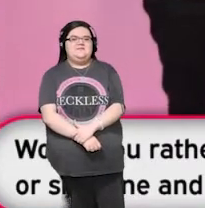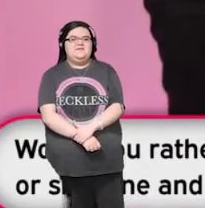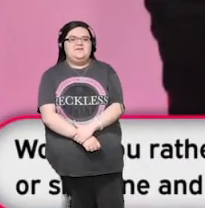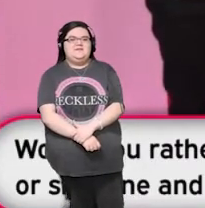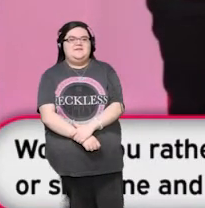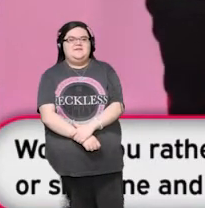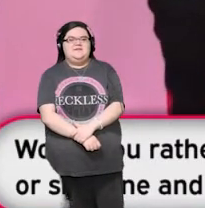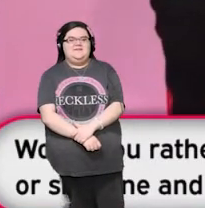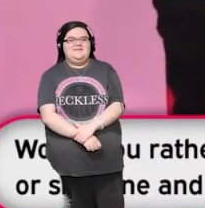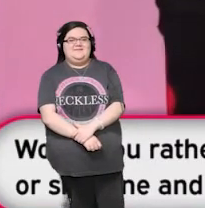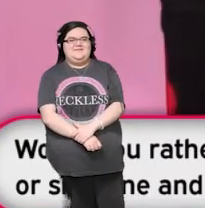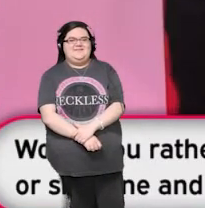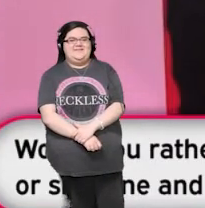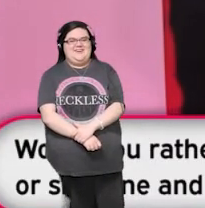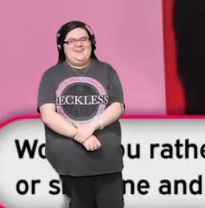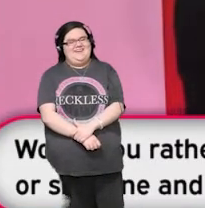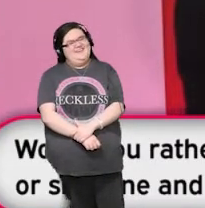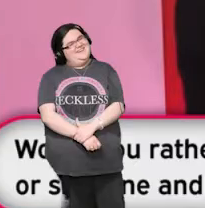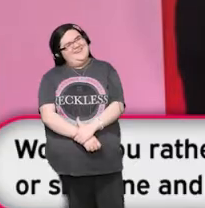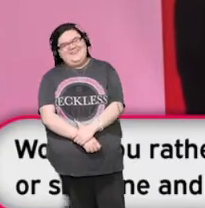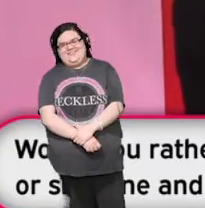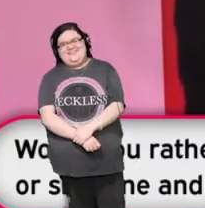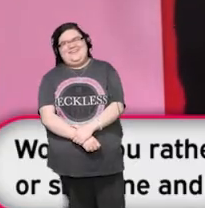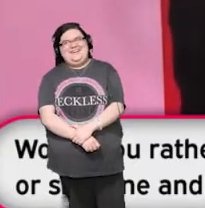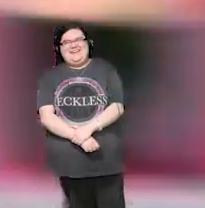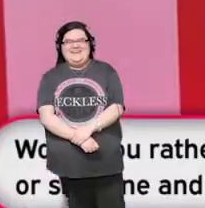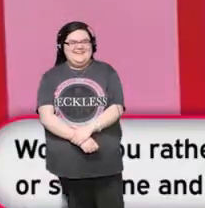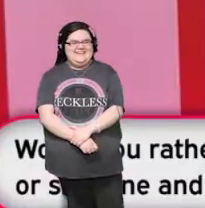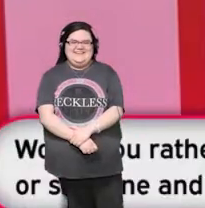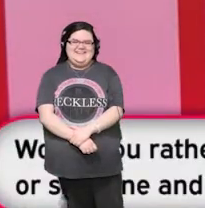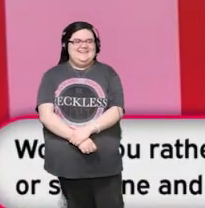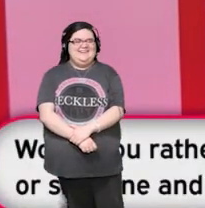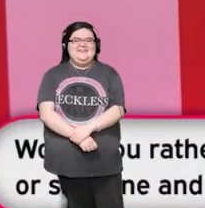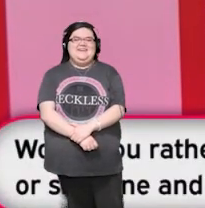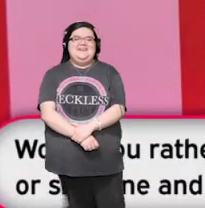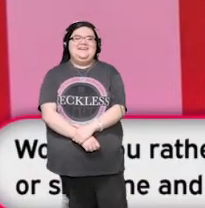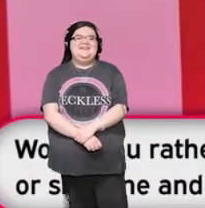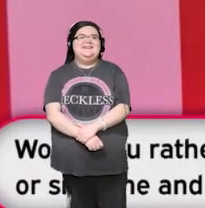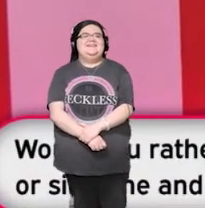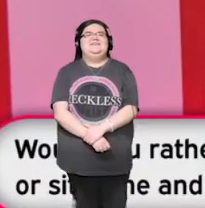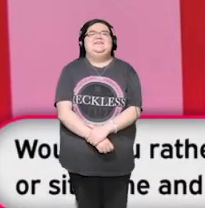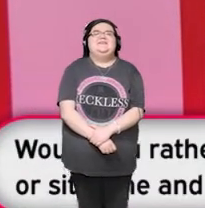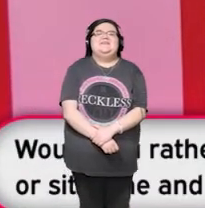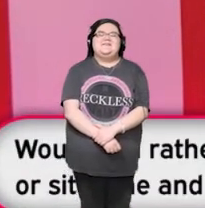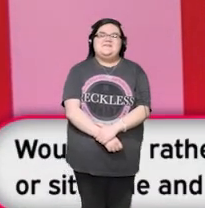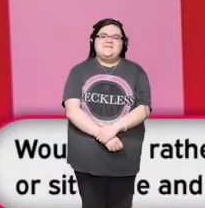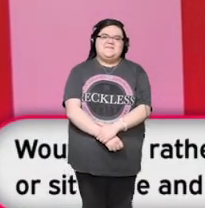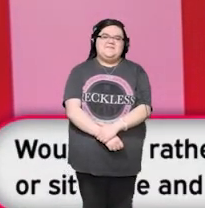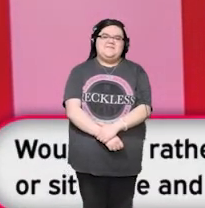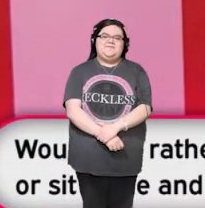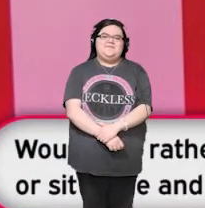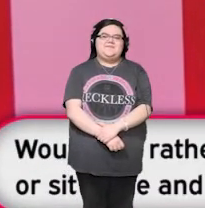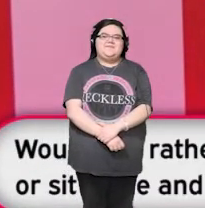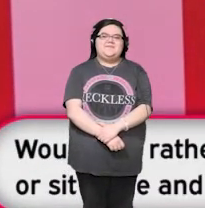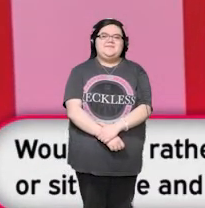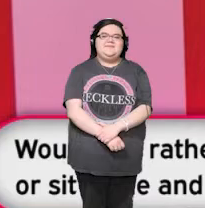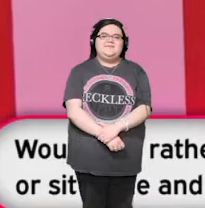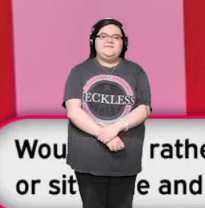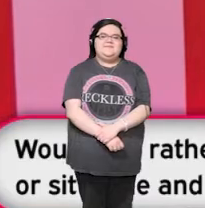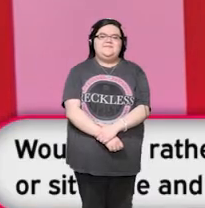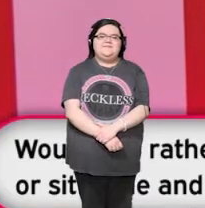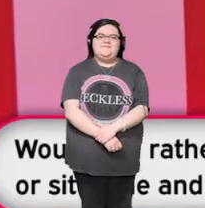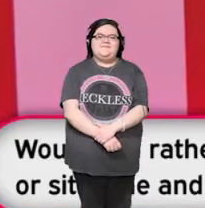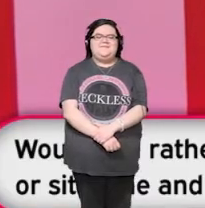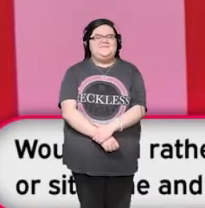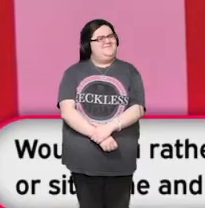alone in his choice, but not alone. Okay. Oh, God. That's a long film. It's a solid answer here. It's the parents. It's a shorter time. It's less